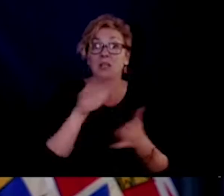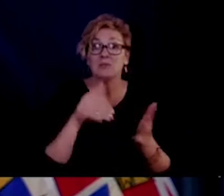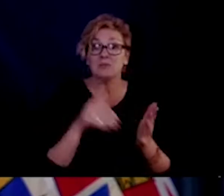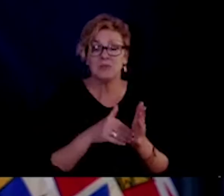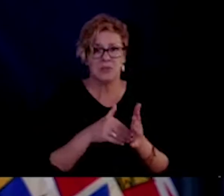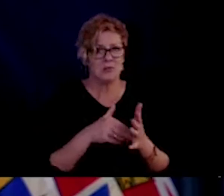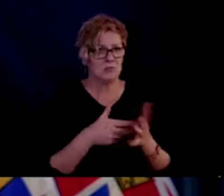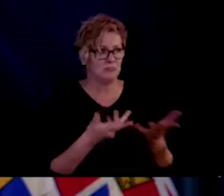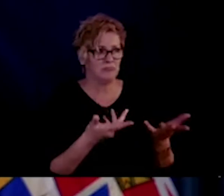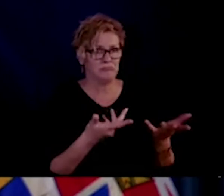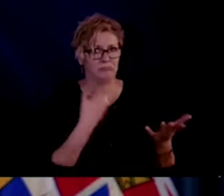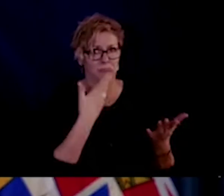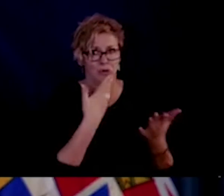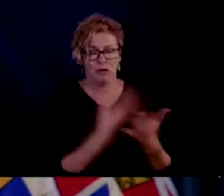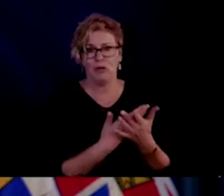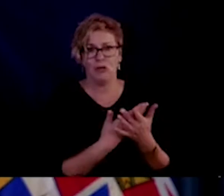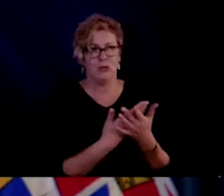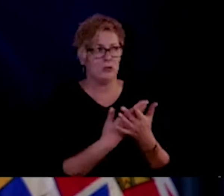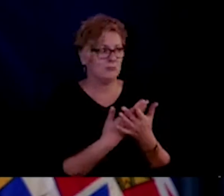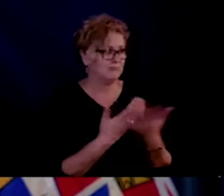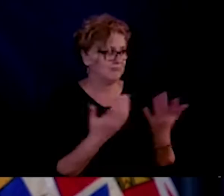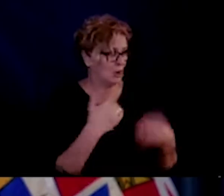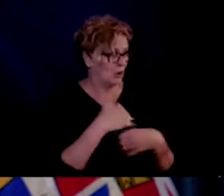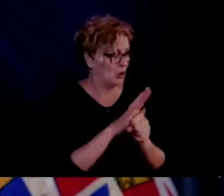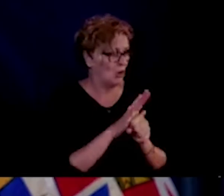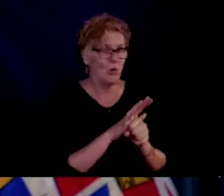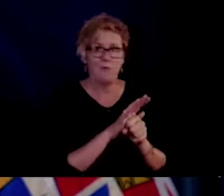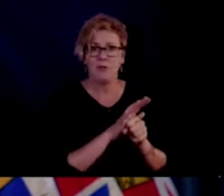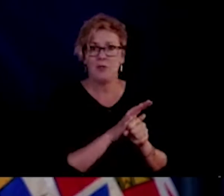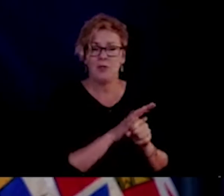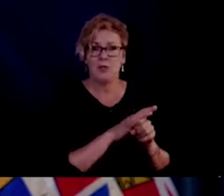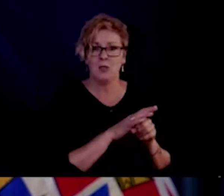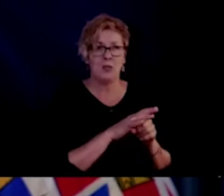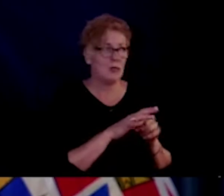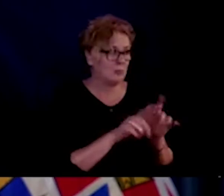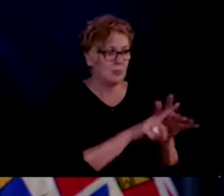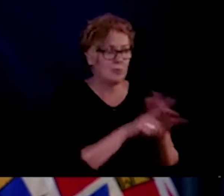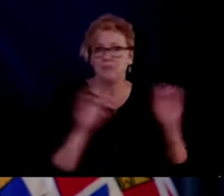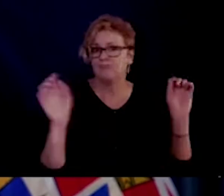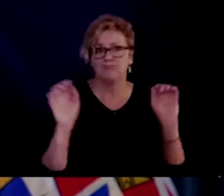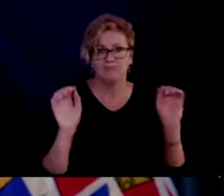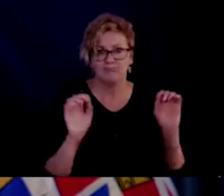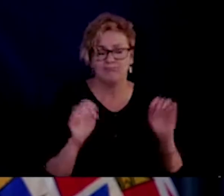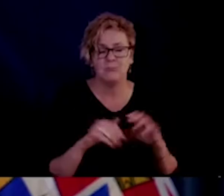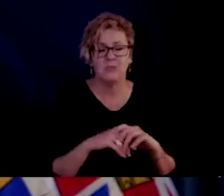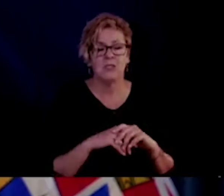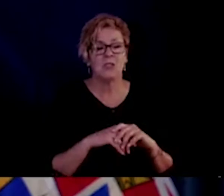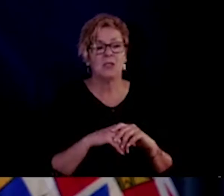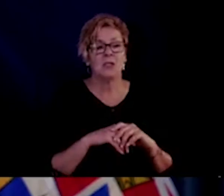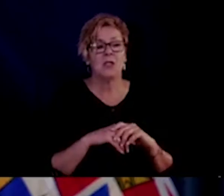the province, they're bringing risk with them. And so, yes, the fact that we have very low rates here on the island